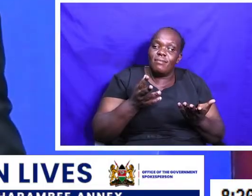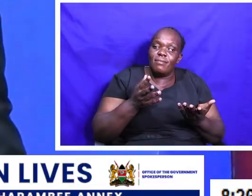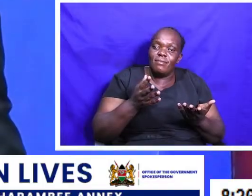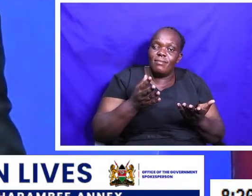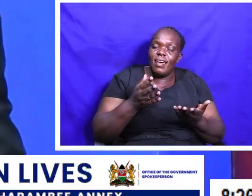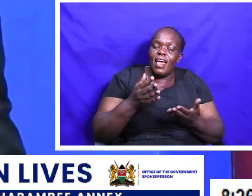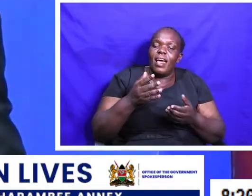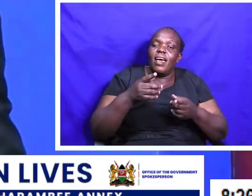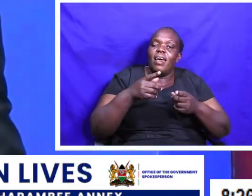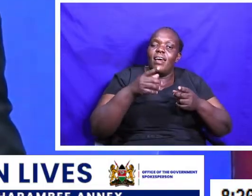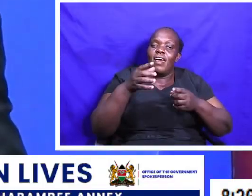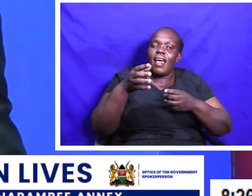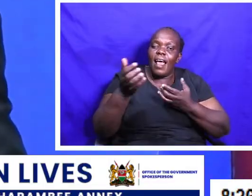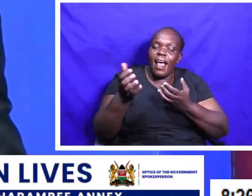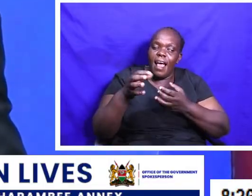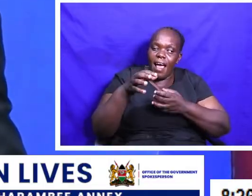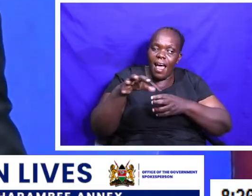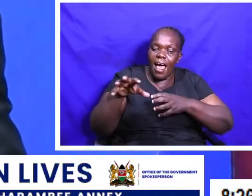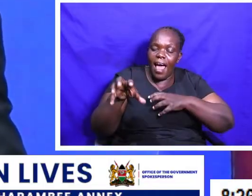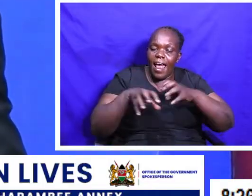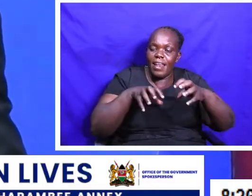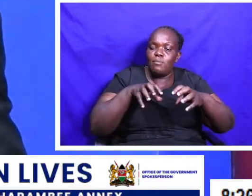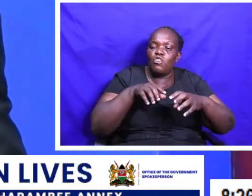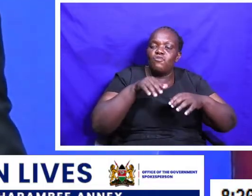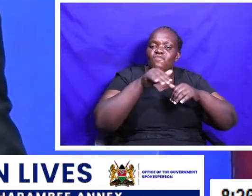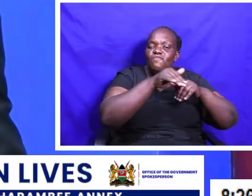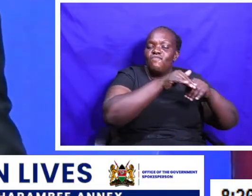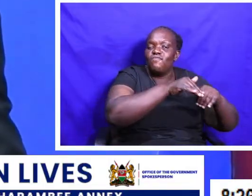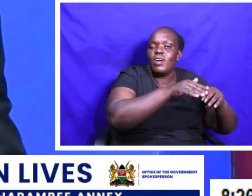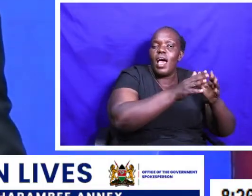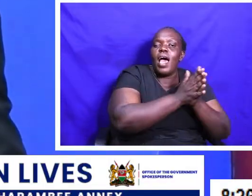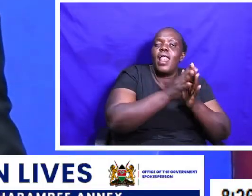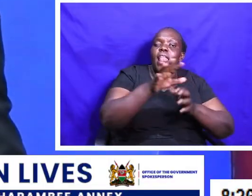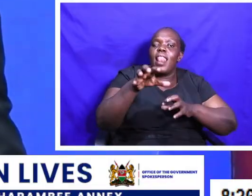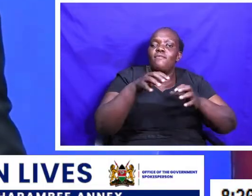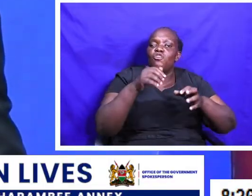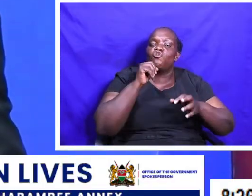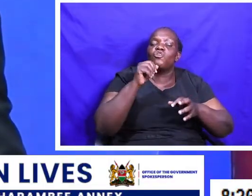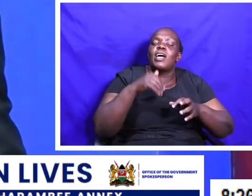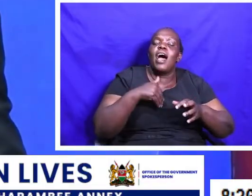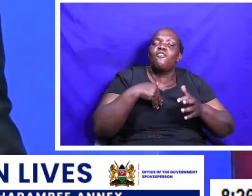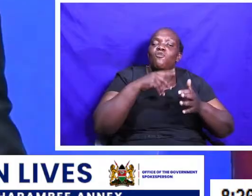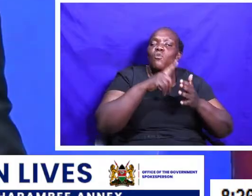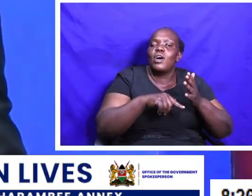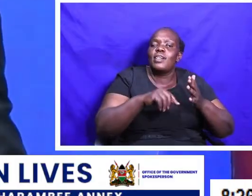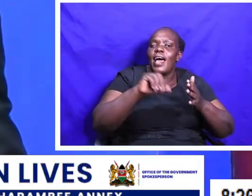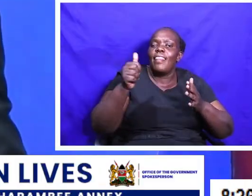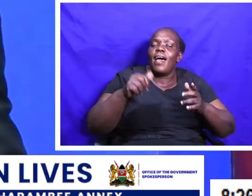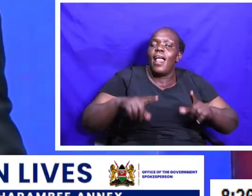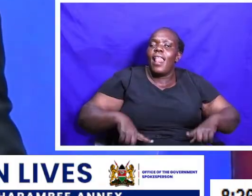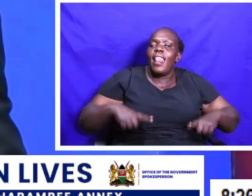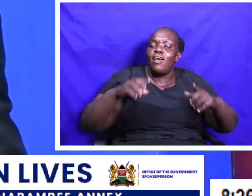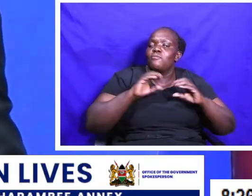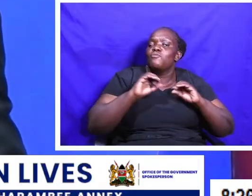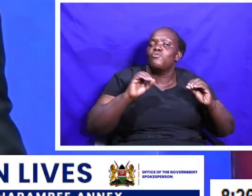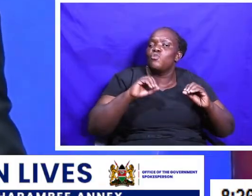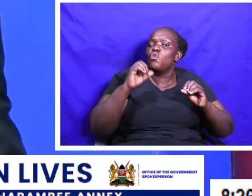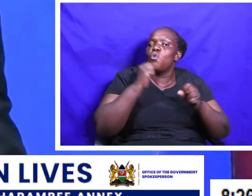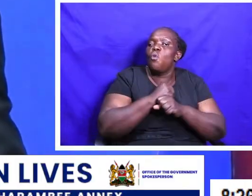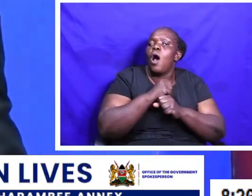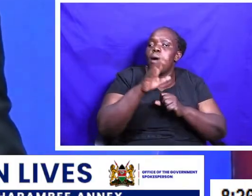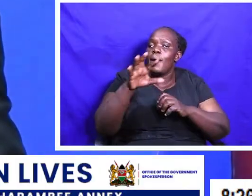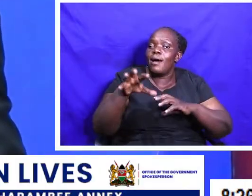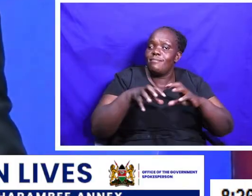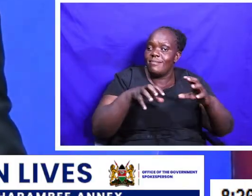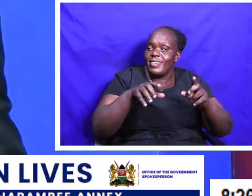involved in raiding, first of all, of cattle and livestock, because they don't have an alternative livelihood. See,